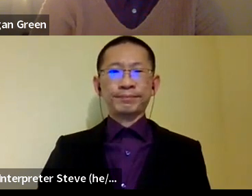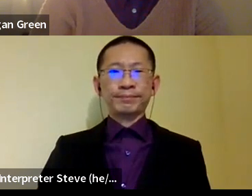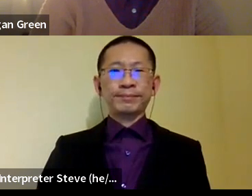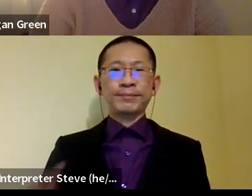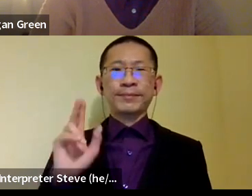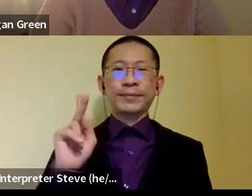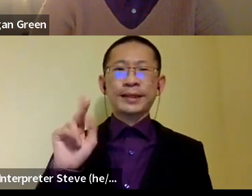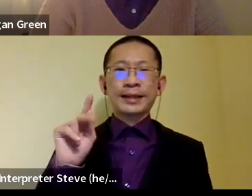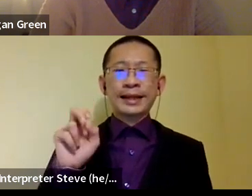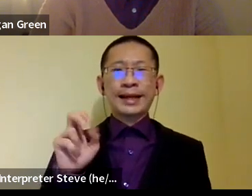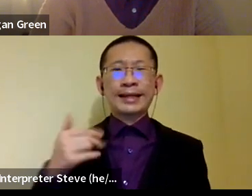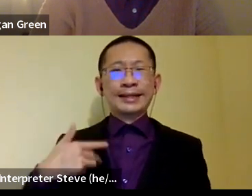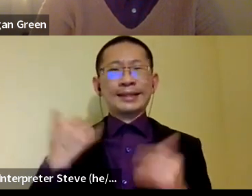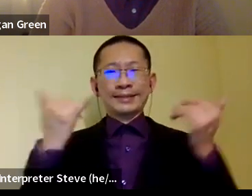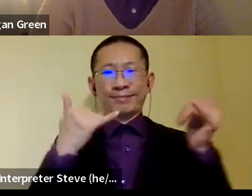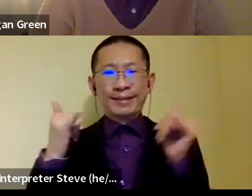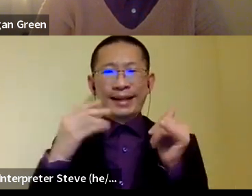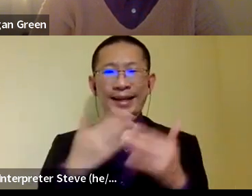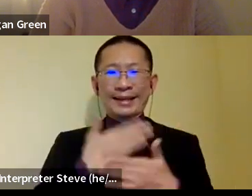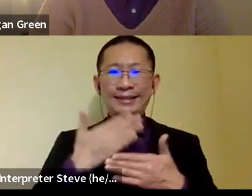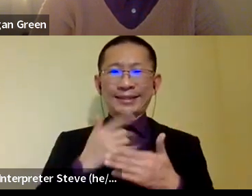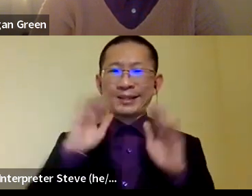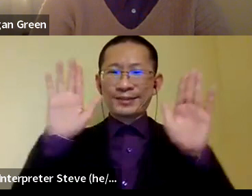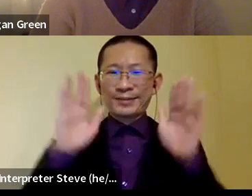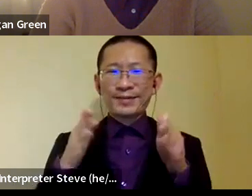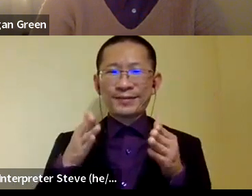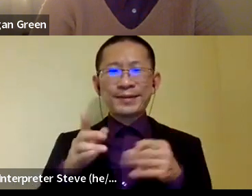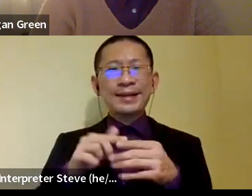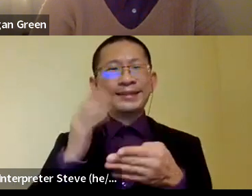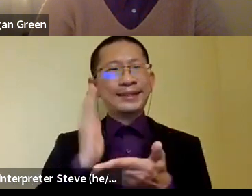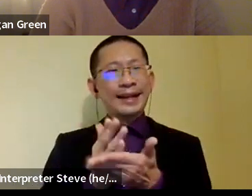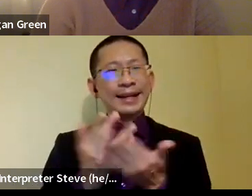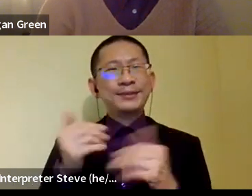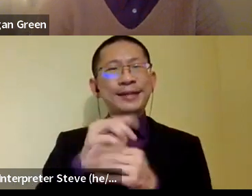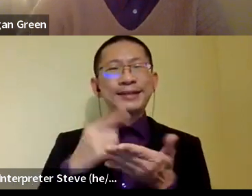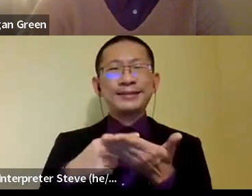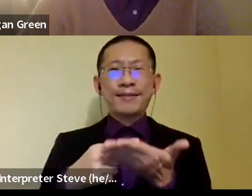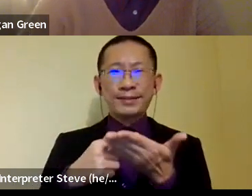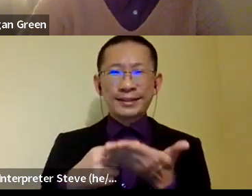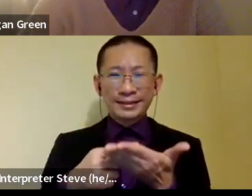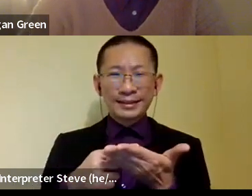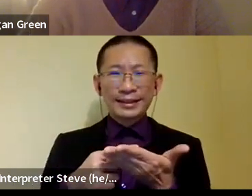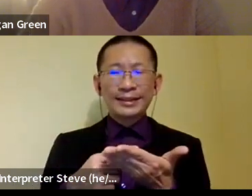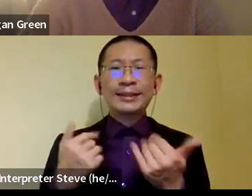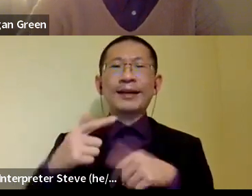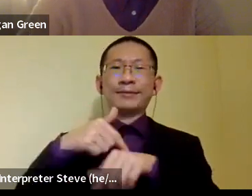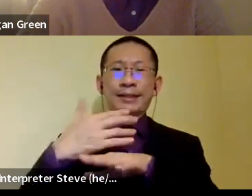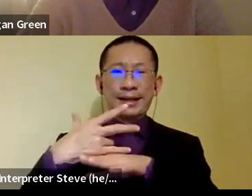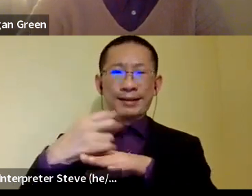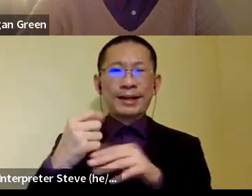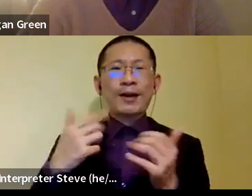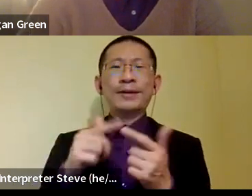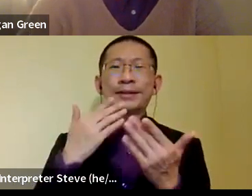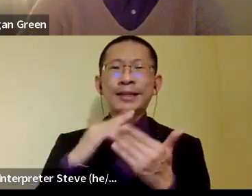I think a sense of play and joy are wonderful ways to end tonight's conversation. We're at the end of our time. I want to